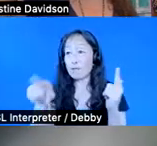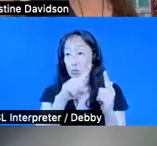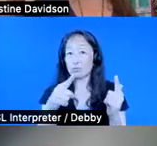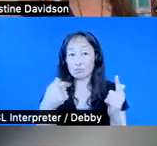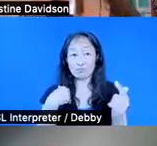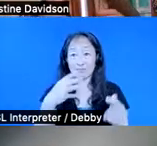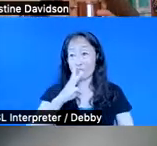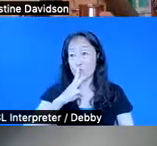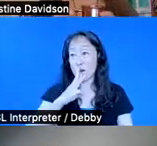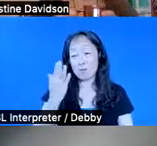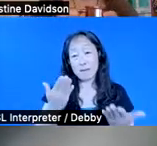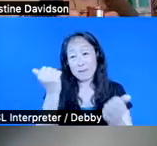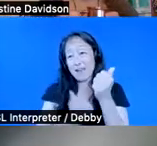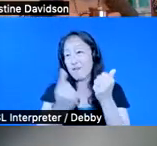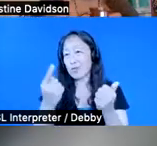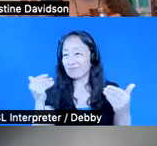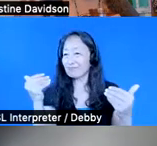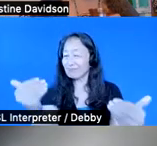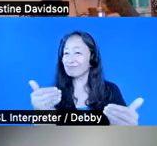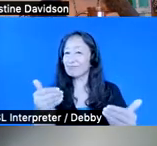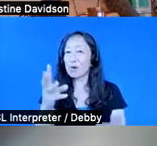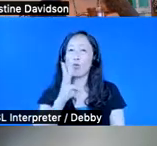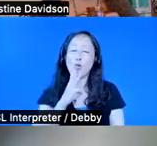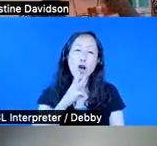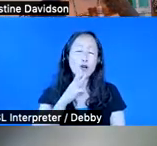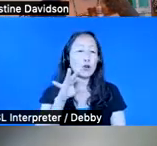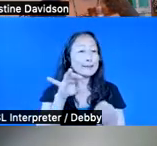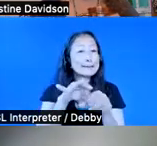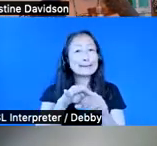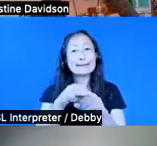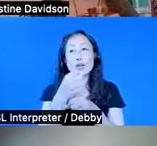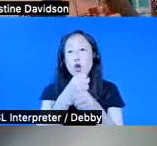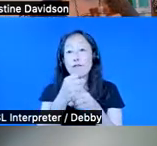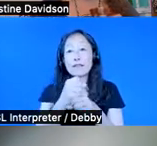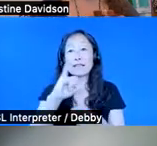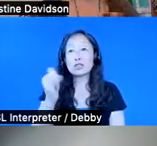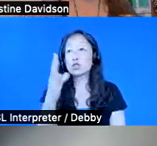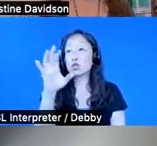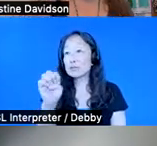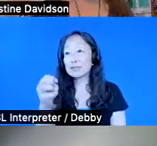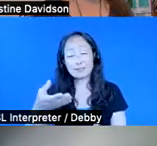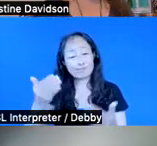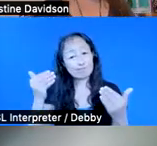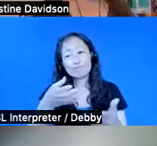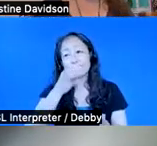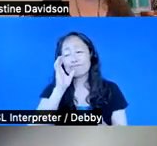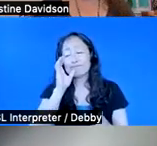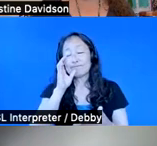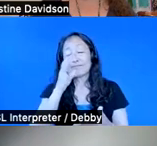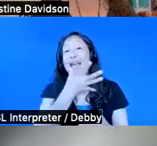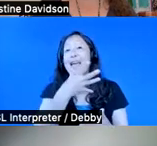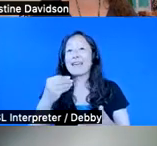water right now, or your tea or coffee or juice, whatever you have, just take a drink of it, take a breath,